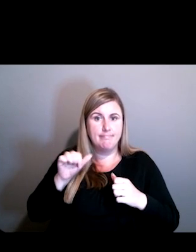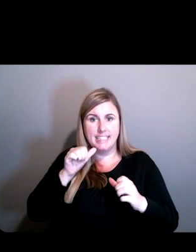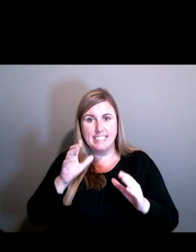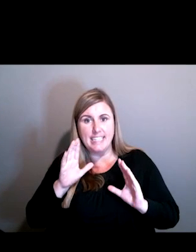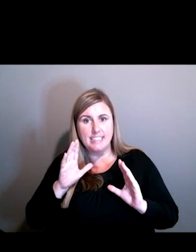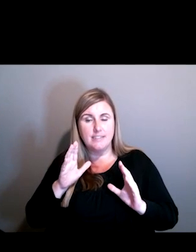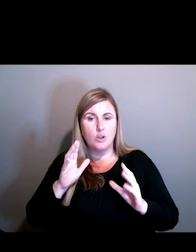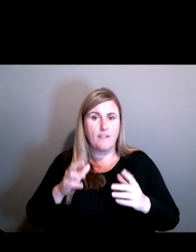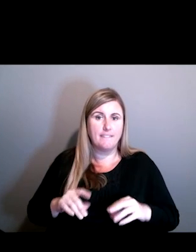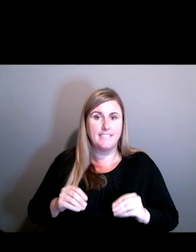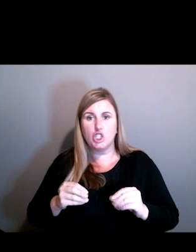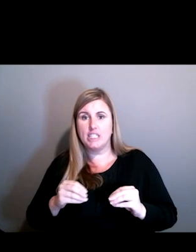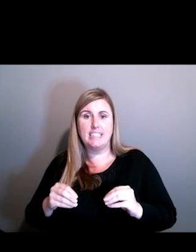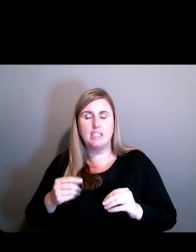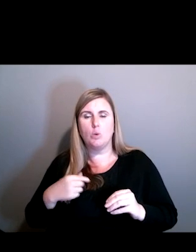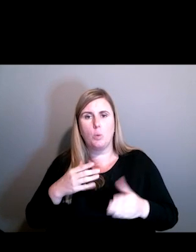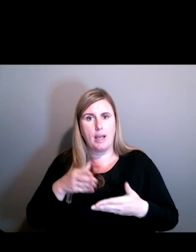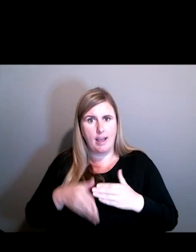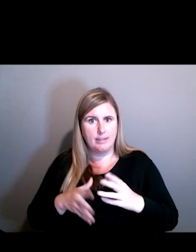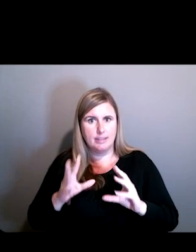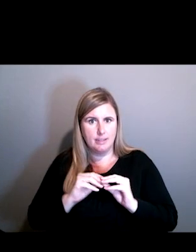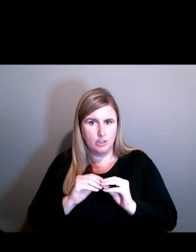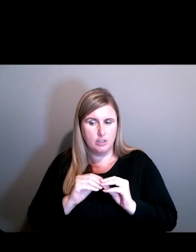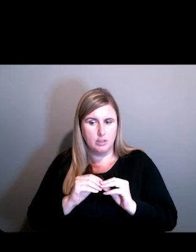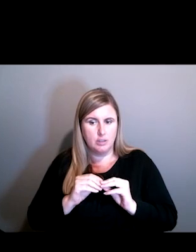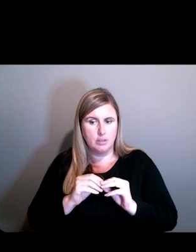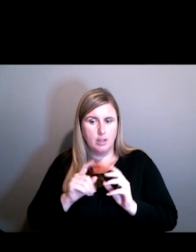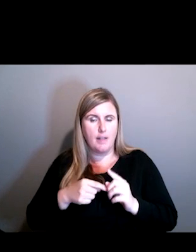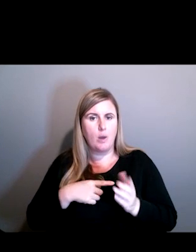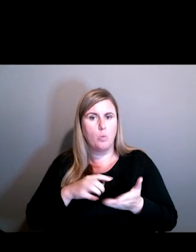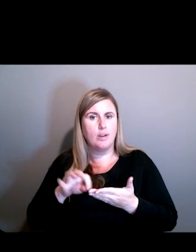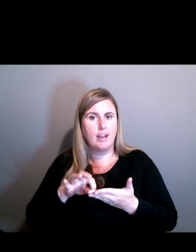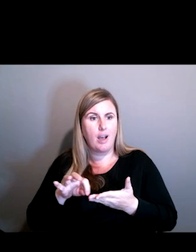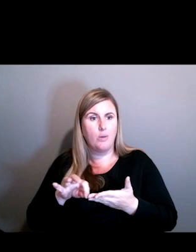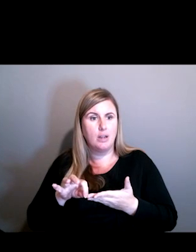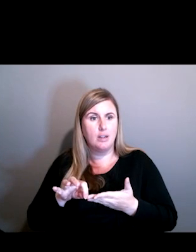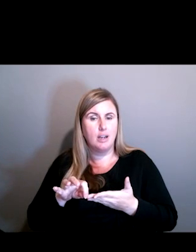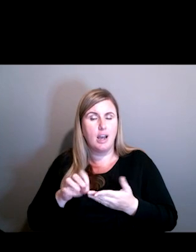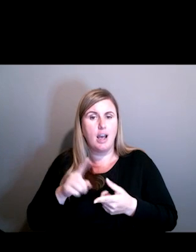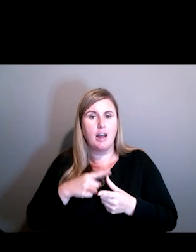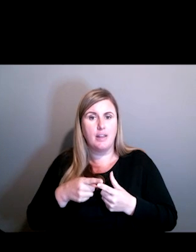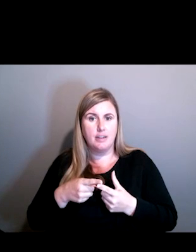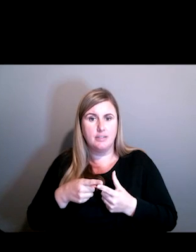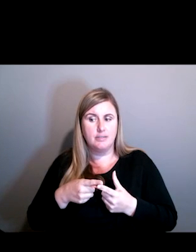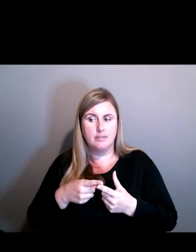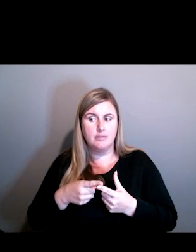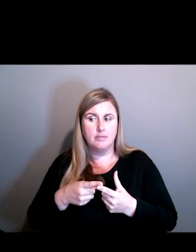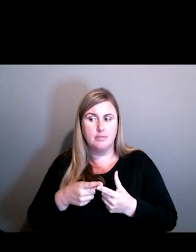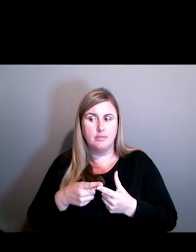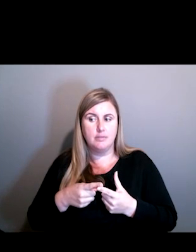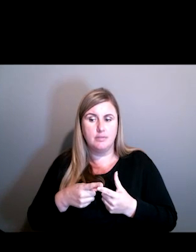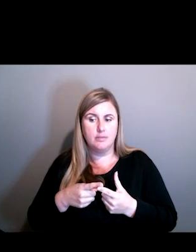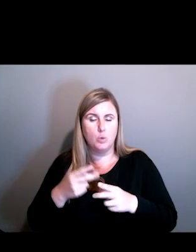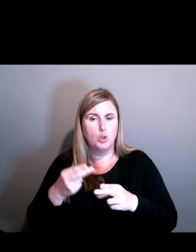that, quote, inattentiveness or fidgeting, that's when we'll end the session and we'll count that. And then